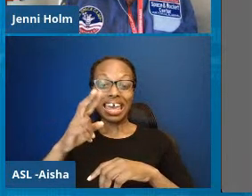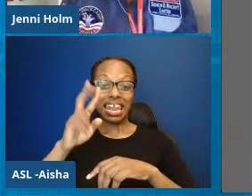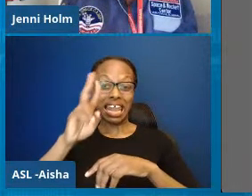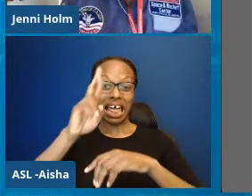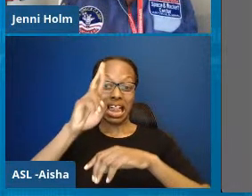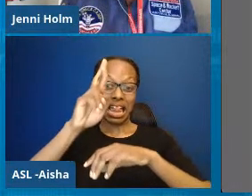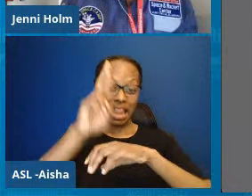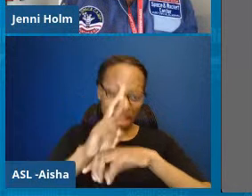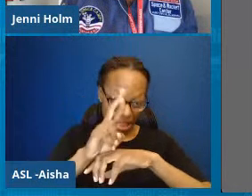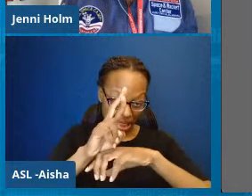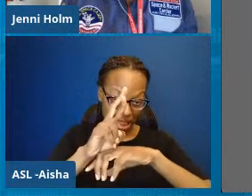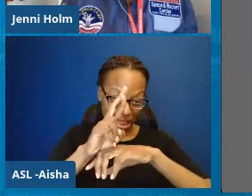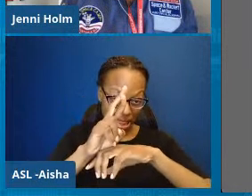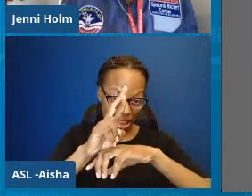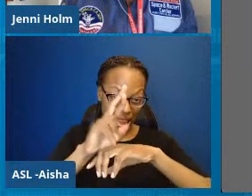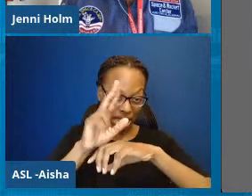landed?